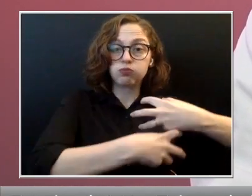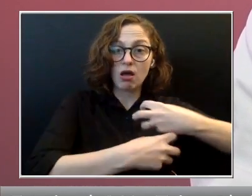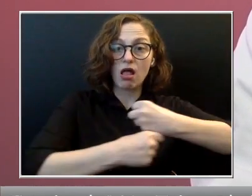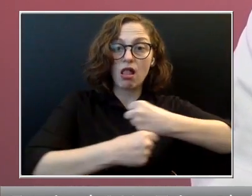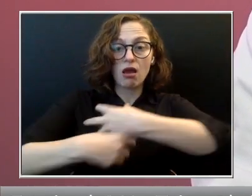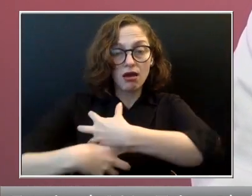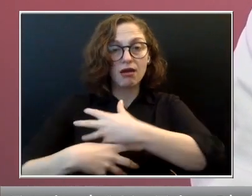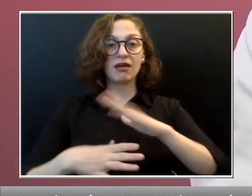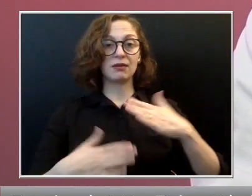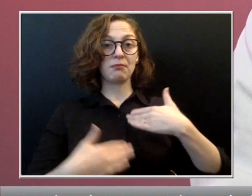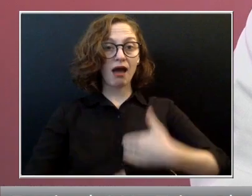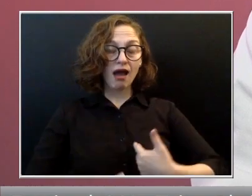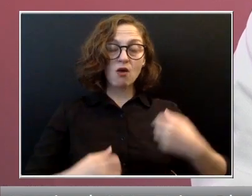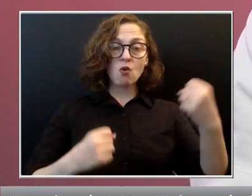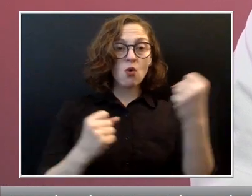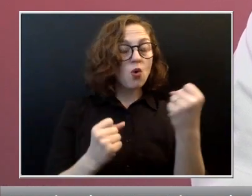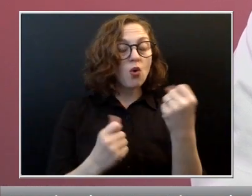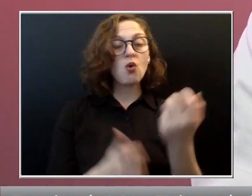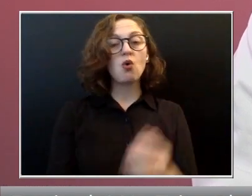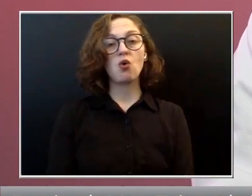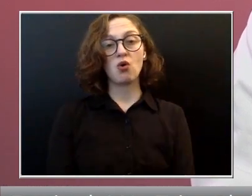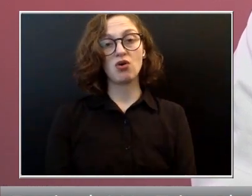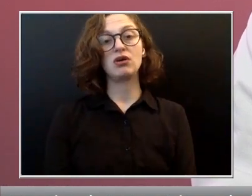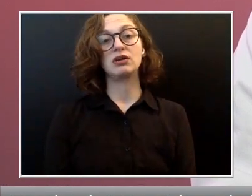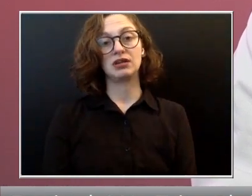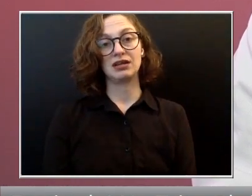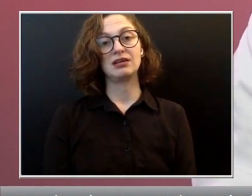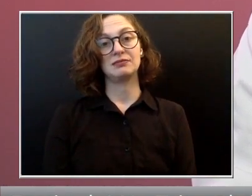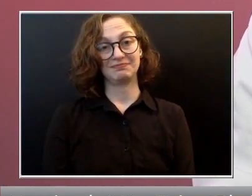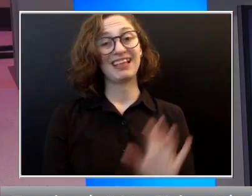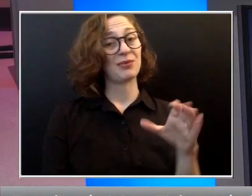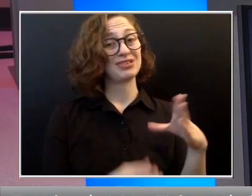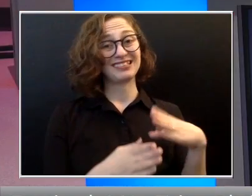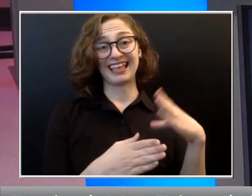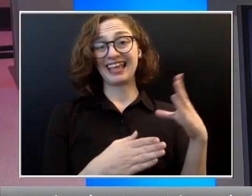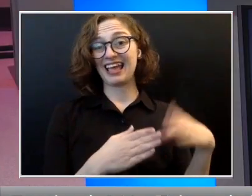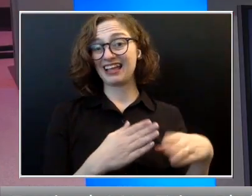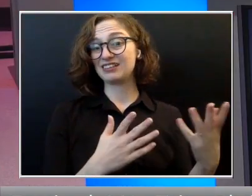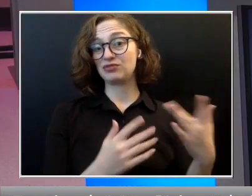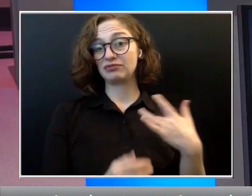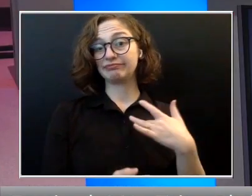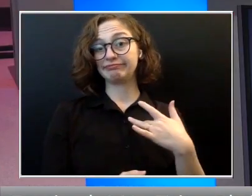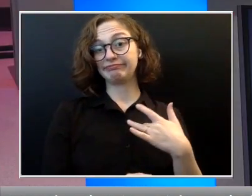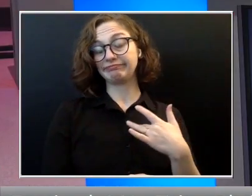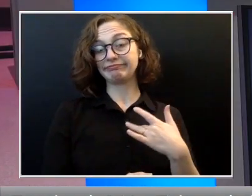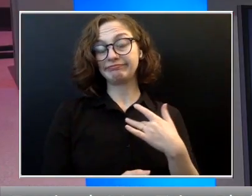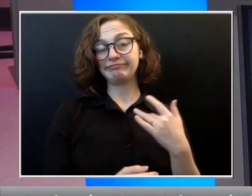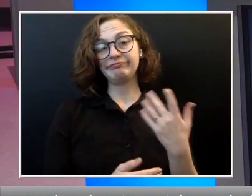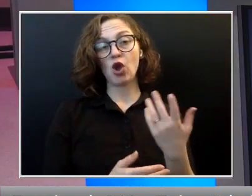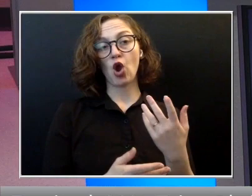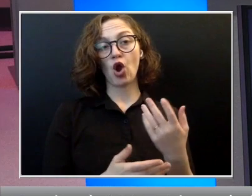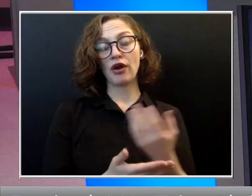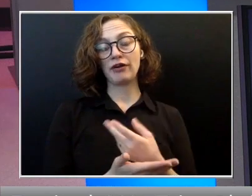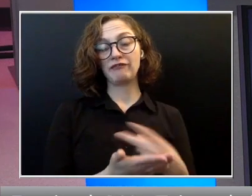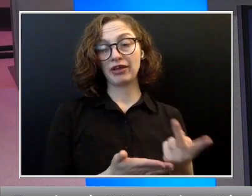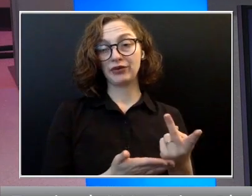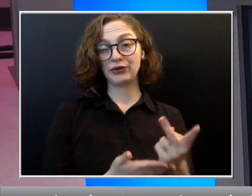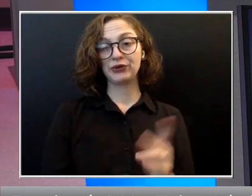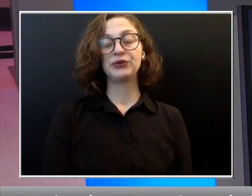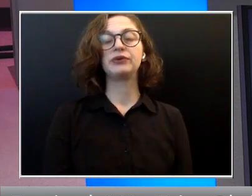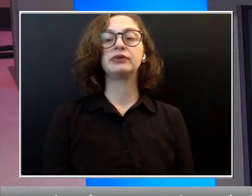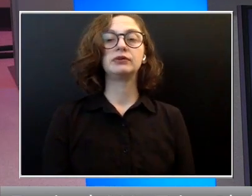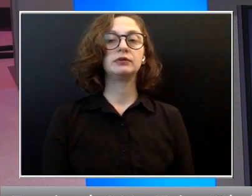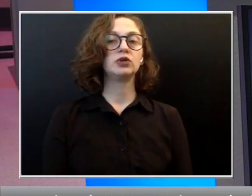immediately knew this is later stages of cardiac amyloidosis. So you described what happens during amyloidosis